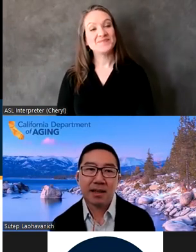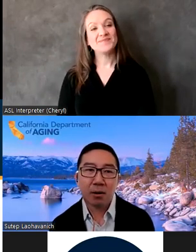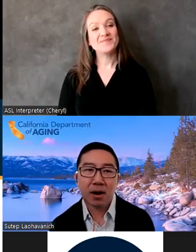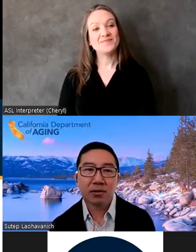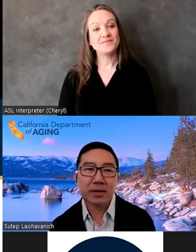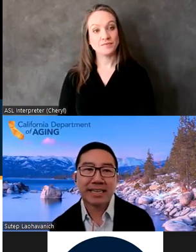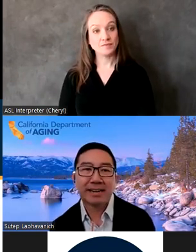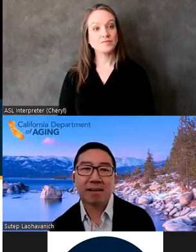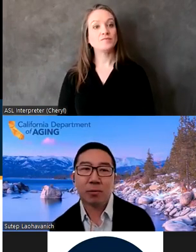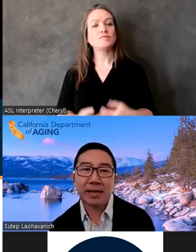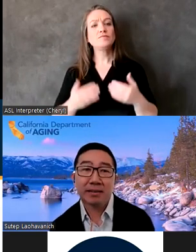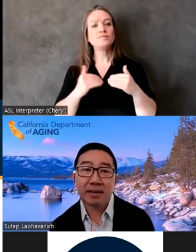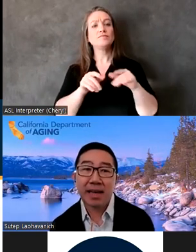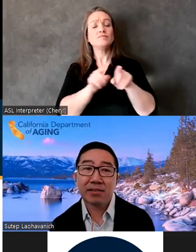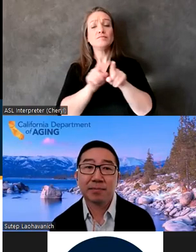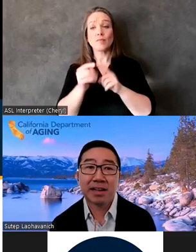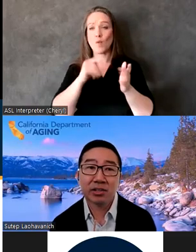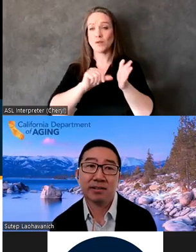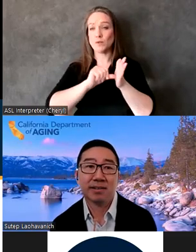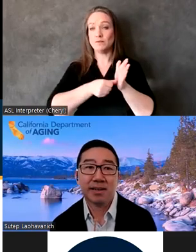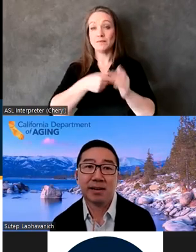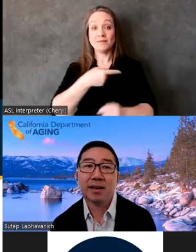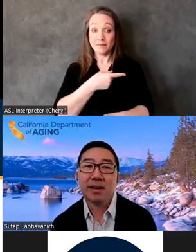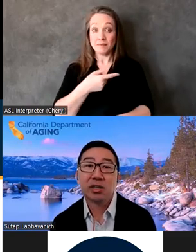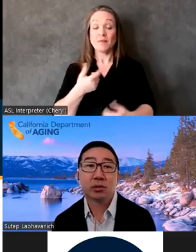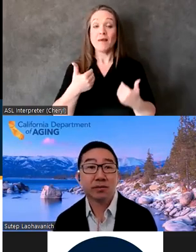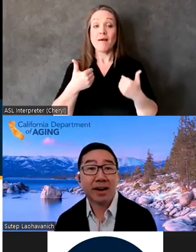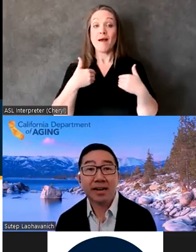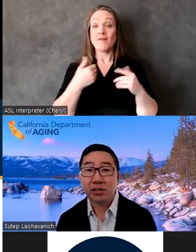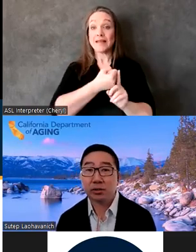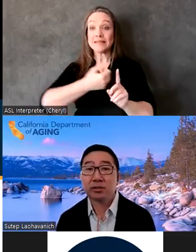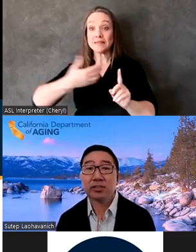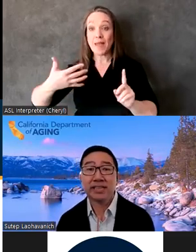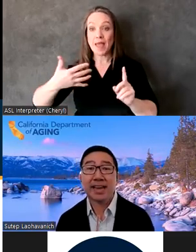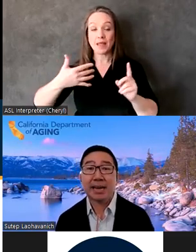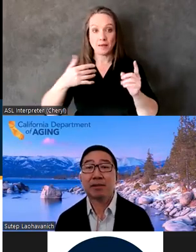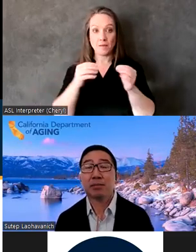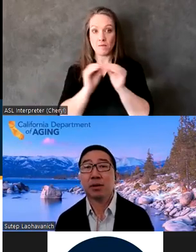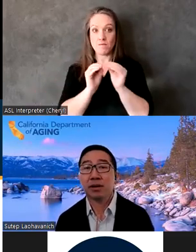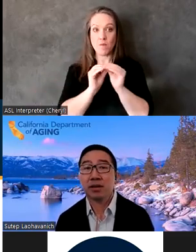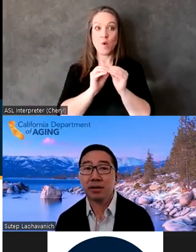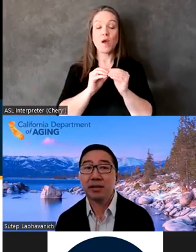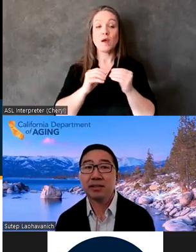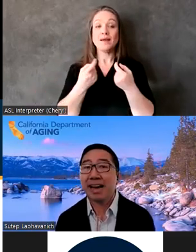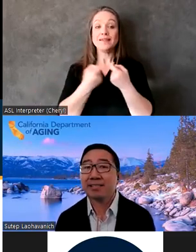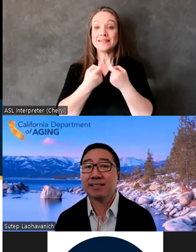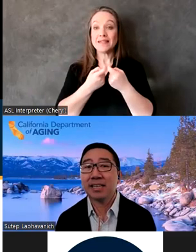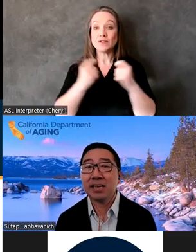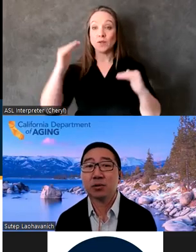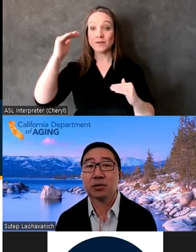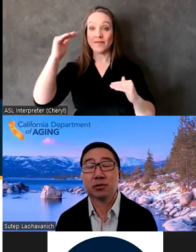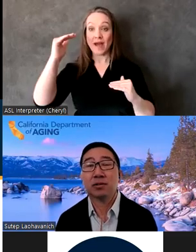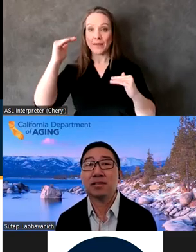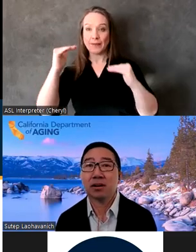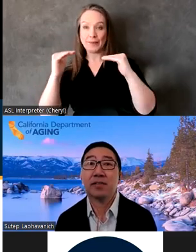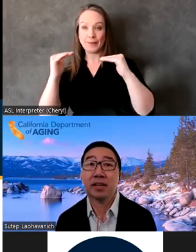And then I also wanted to hit on, we have expansions in digital divide and digital literacy aimed at supporting our community to access and engage